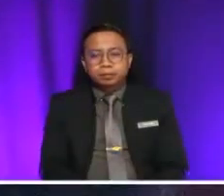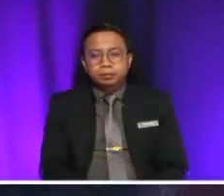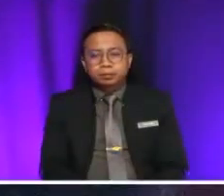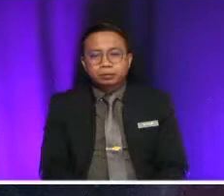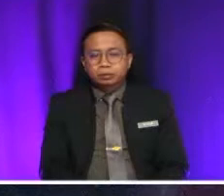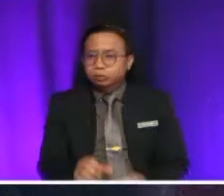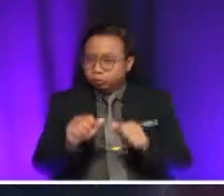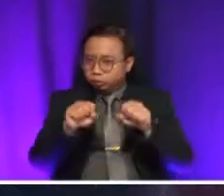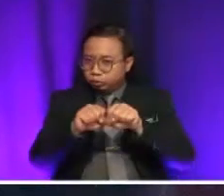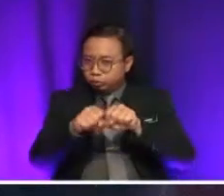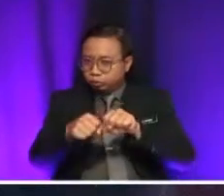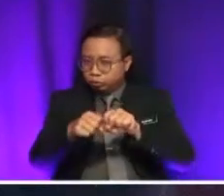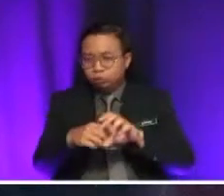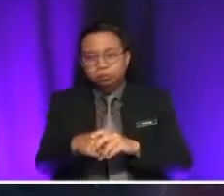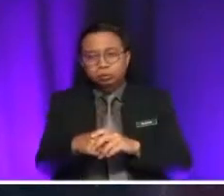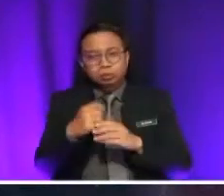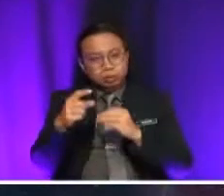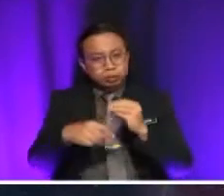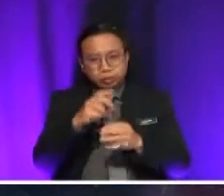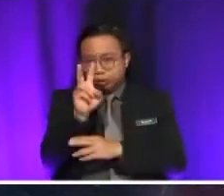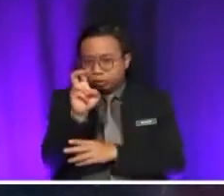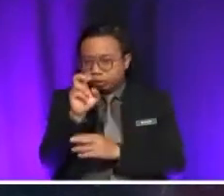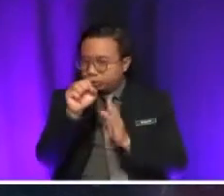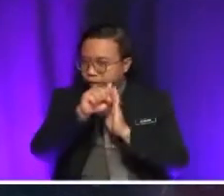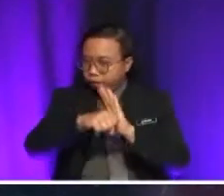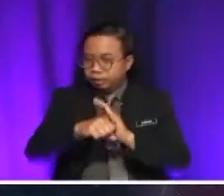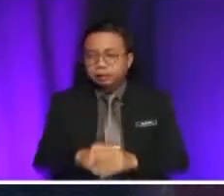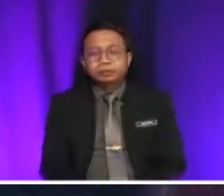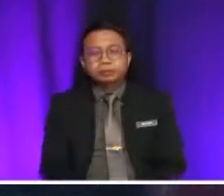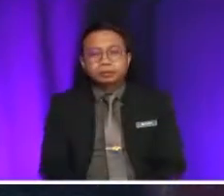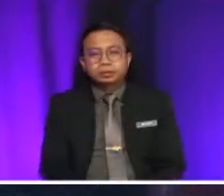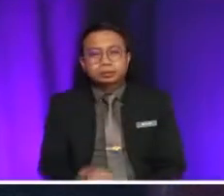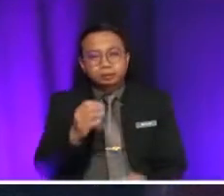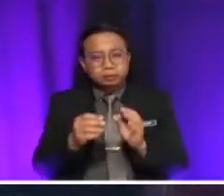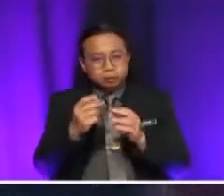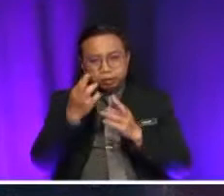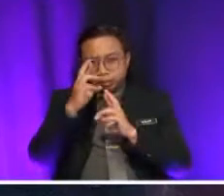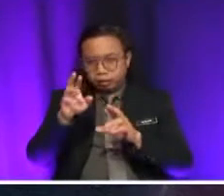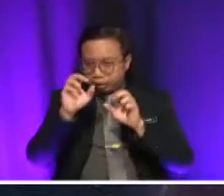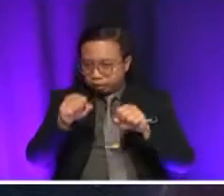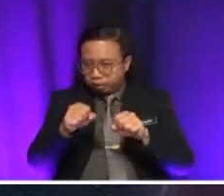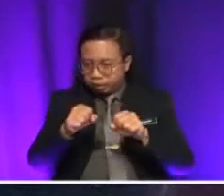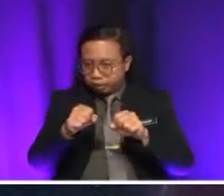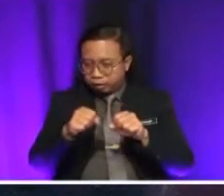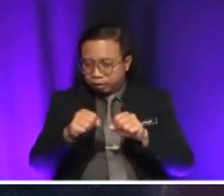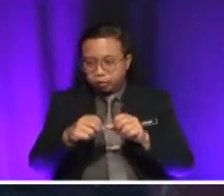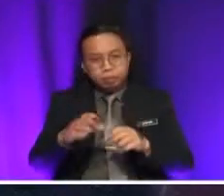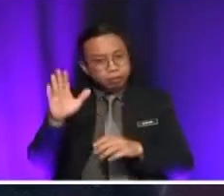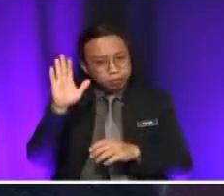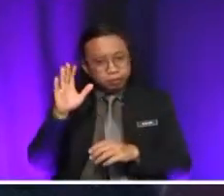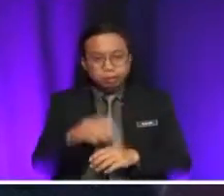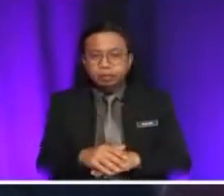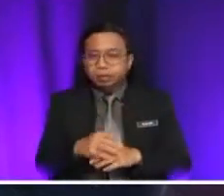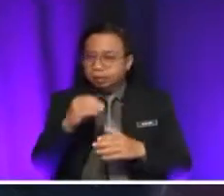right, so they have about 20 seconds left. Probably, if you guys are ready, you can turn on, you can raise your hand. Now,